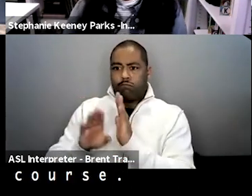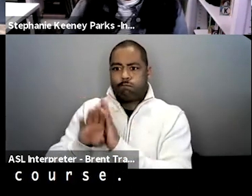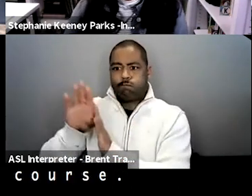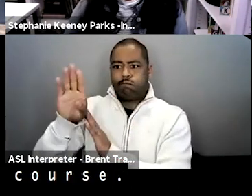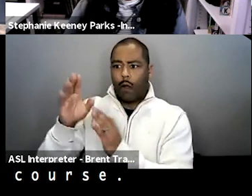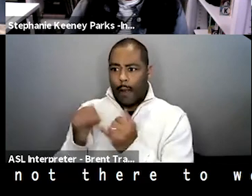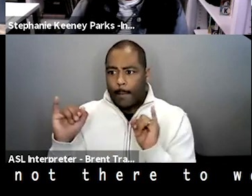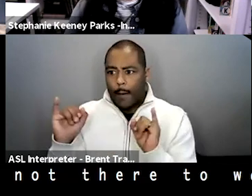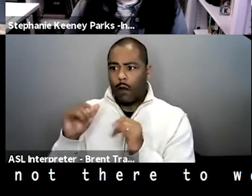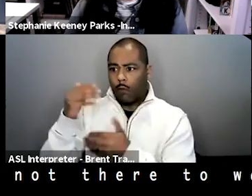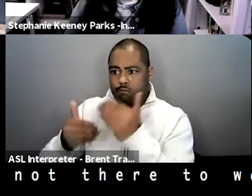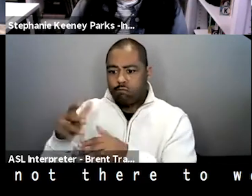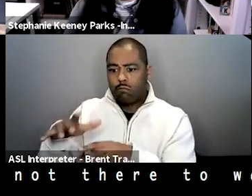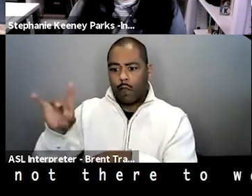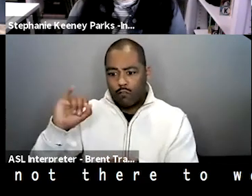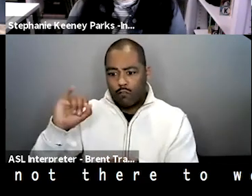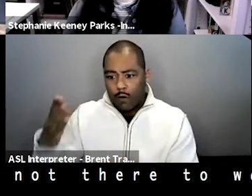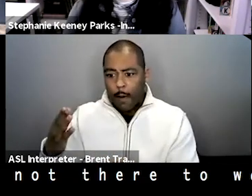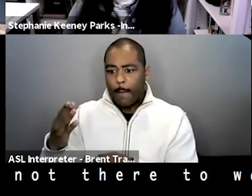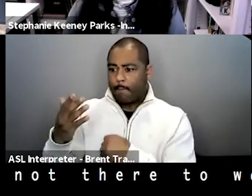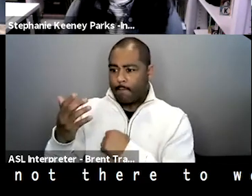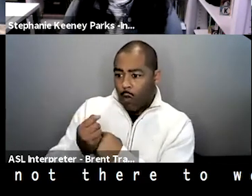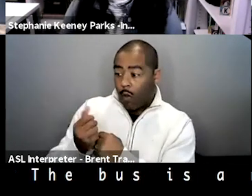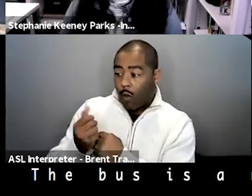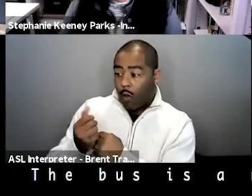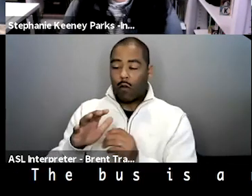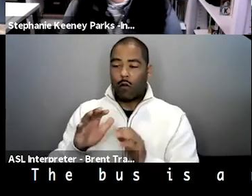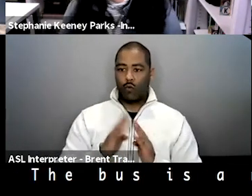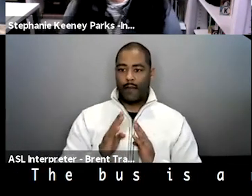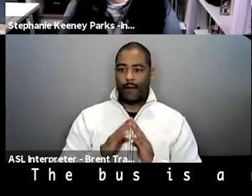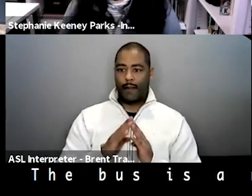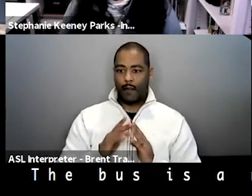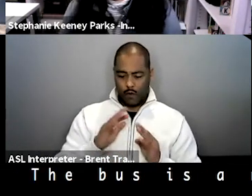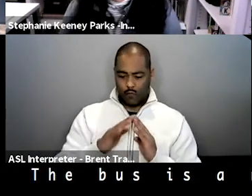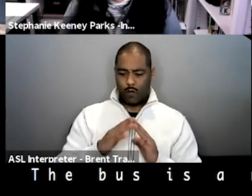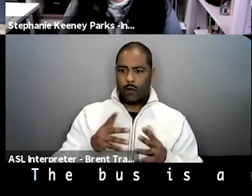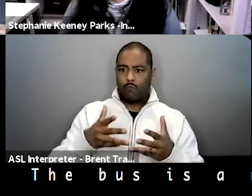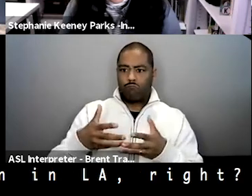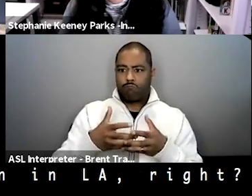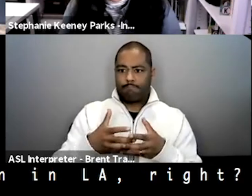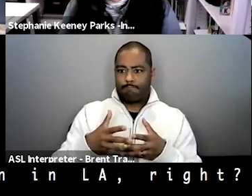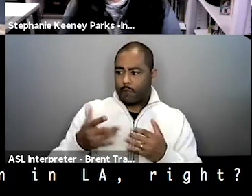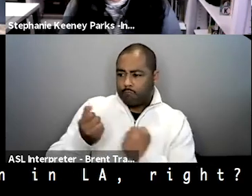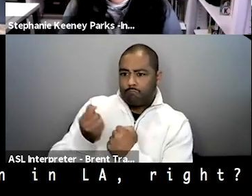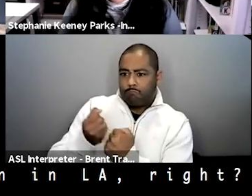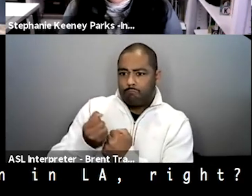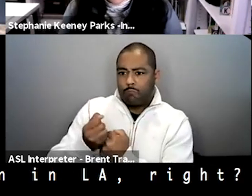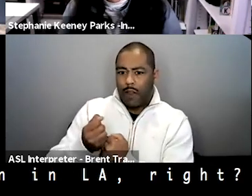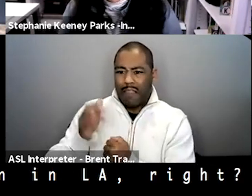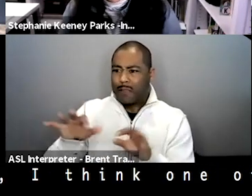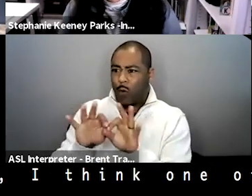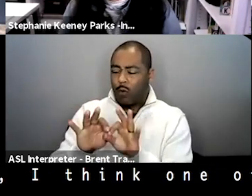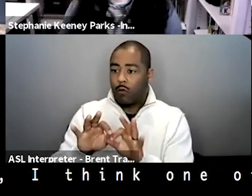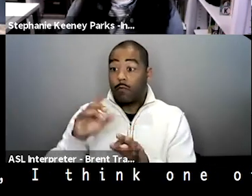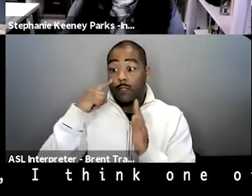loves this person throughout his life course when I'm not there to watch on the bus. And the bus is a very real